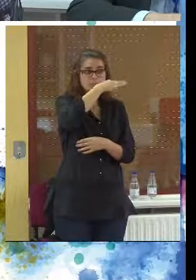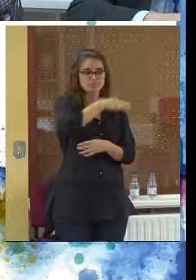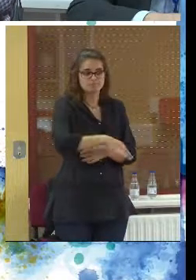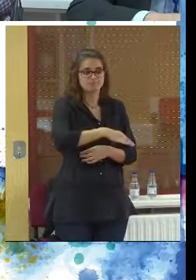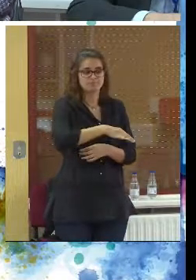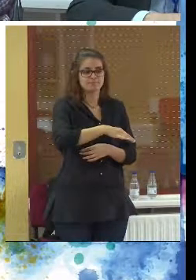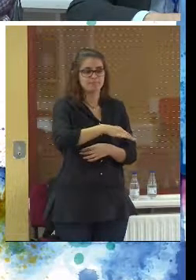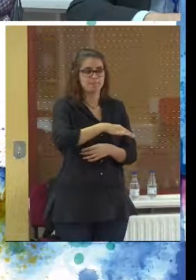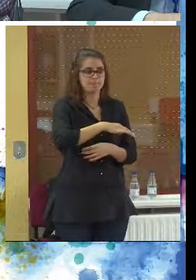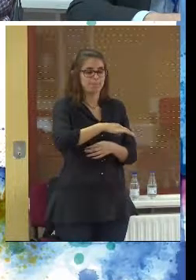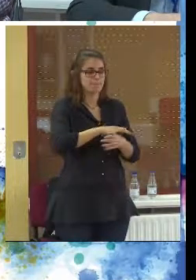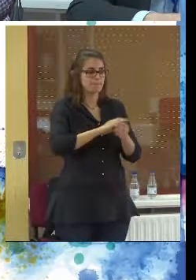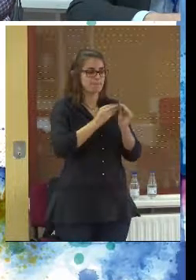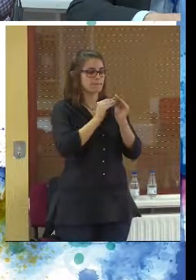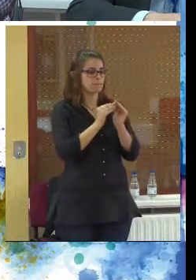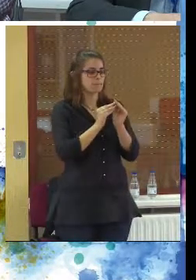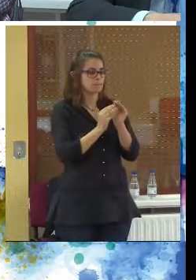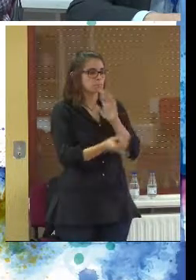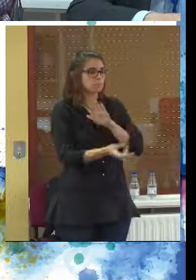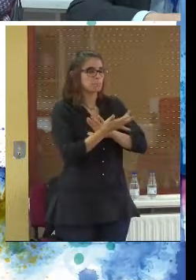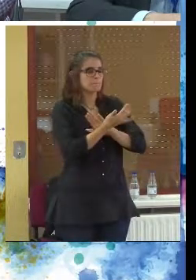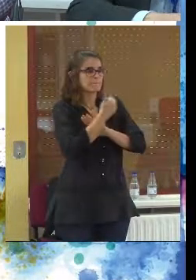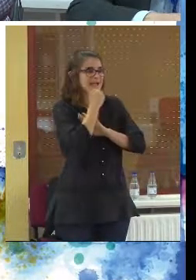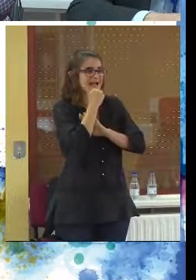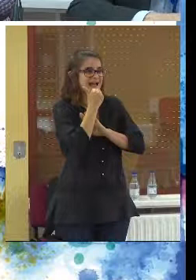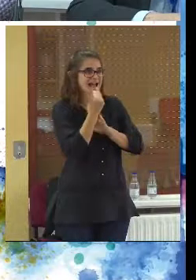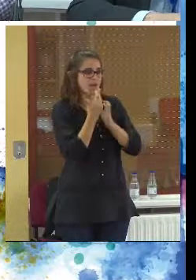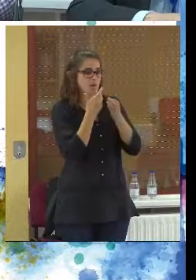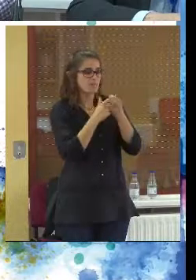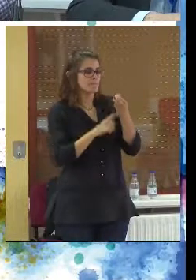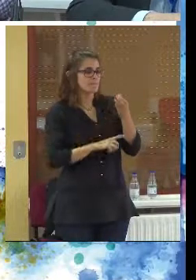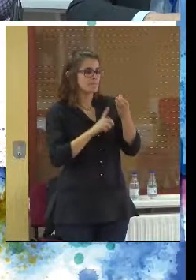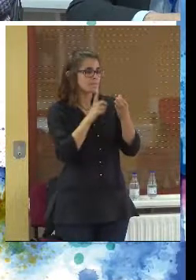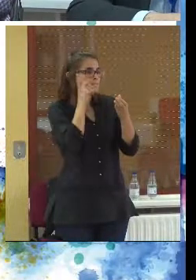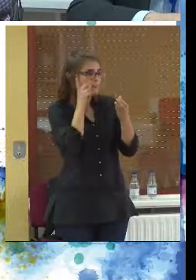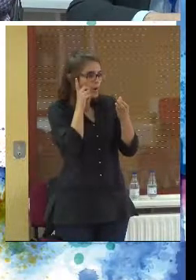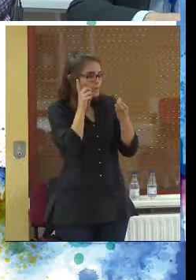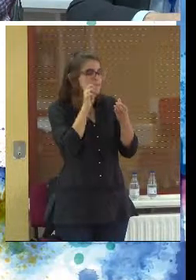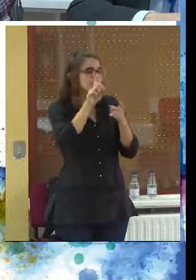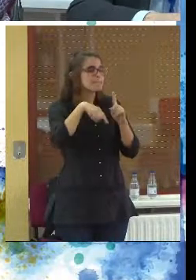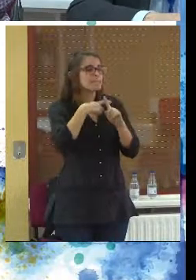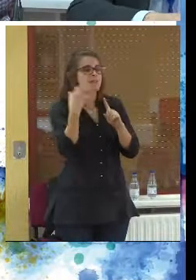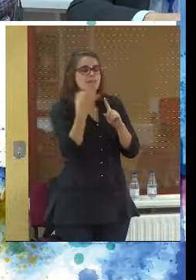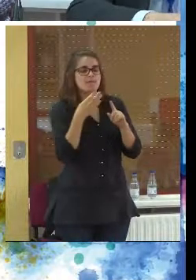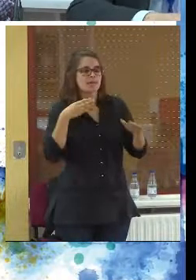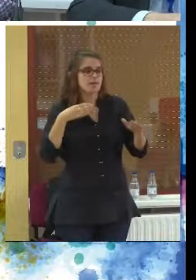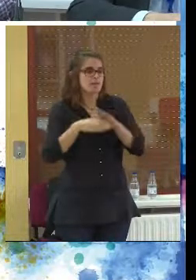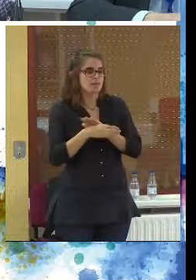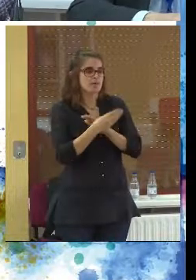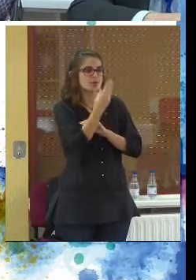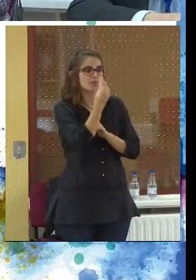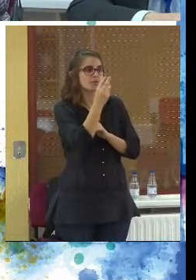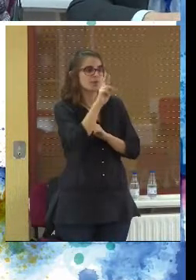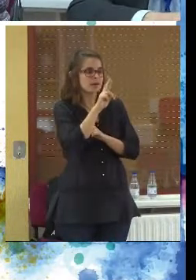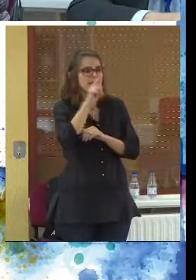are saying, you're going to be able to build something in a mobile environment